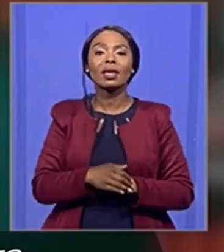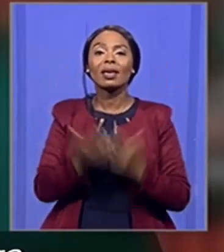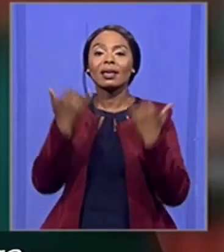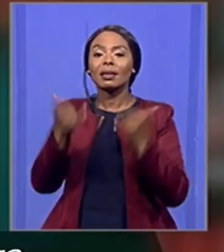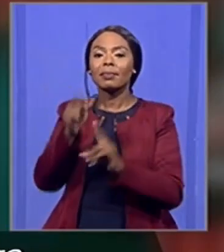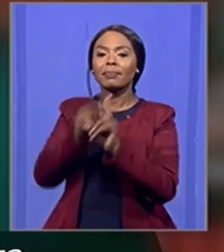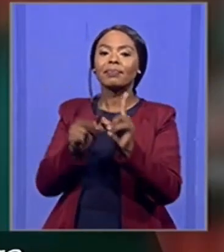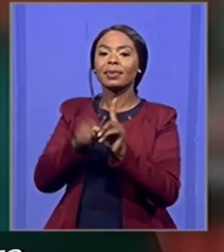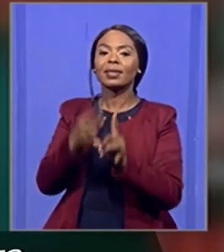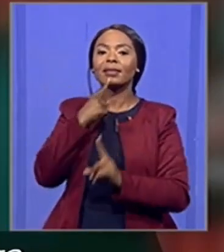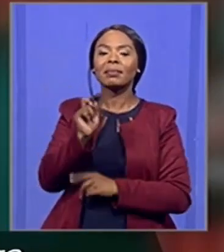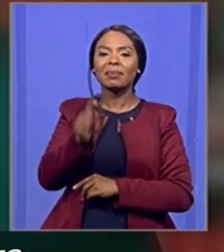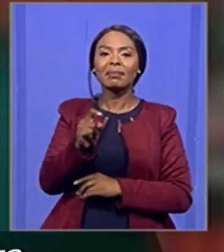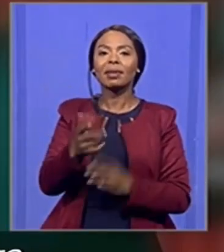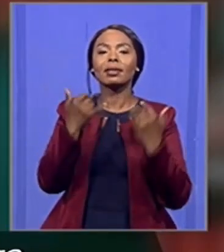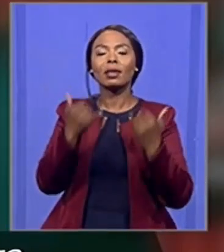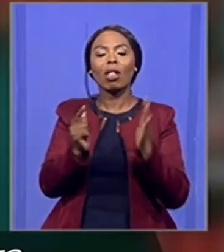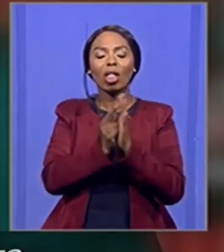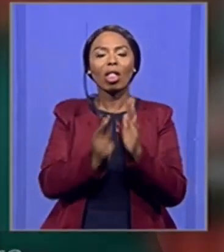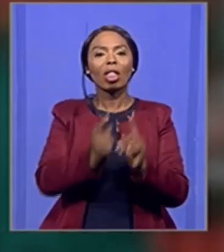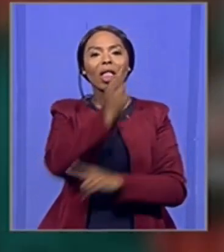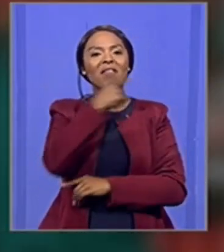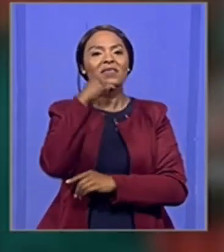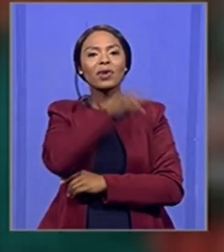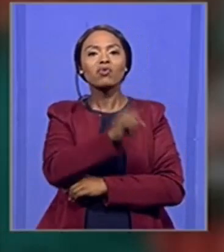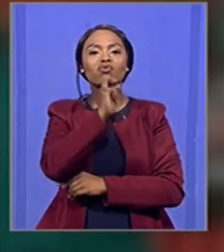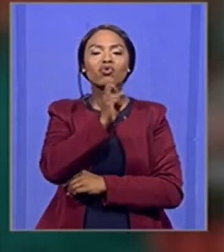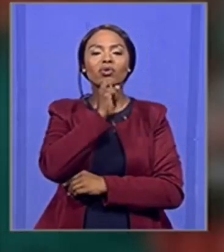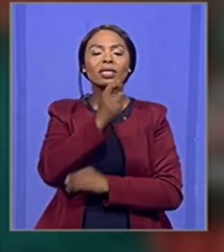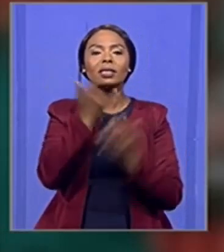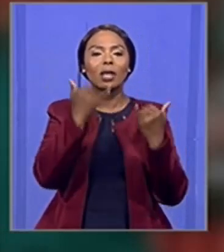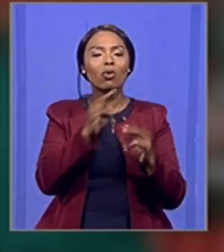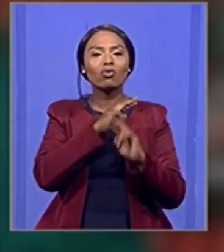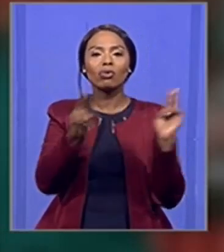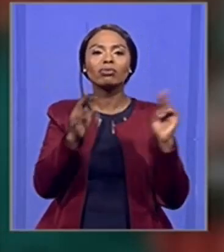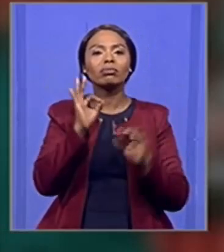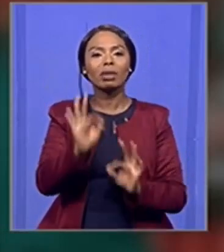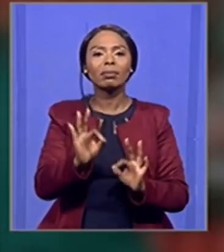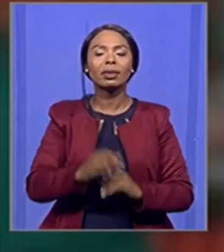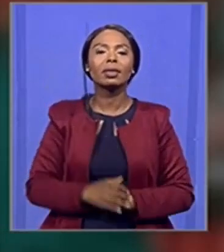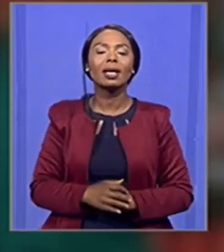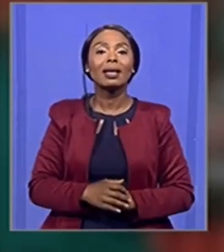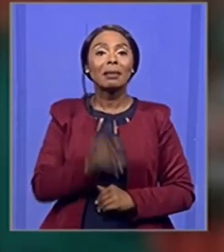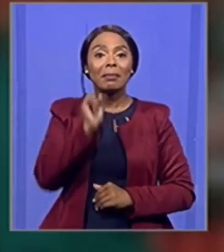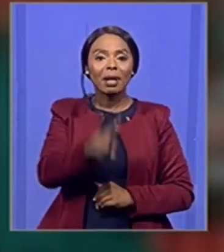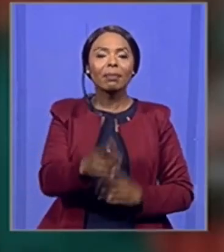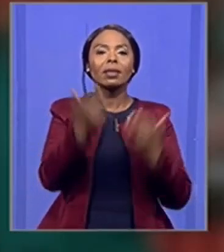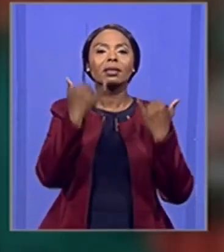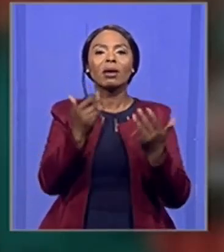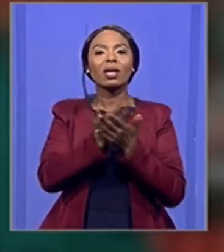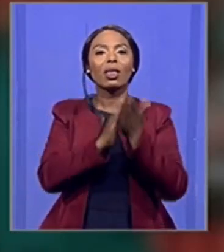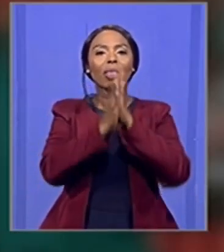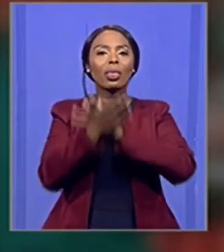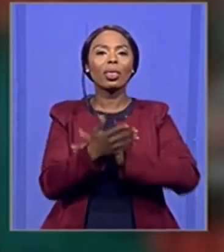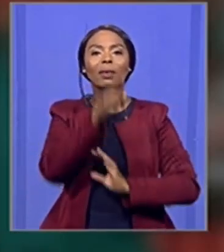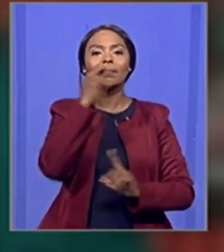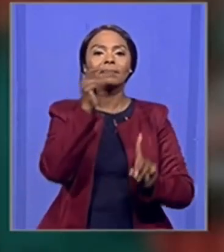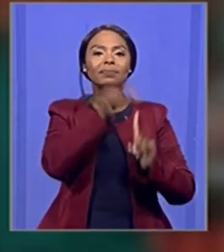go šomišwa go se go molaong gwa seswantšho seo ga se tshwanelo gomme go ka go biša seriti sa